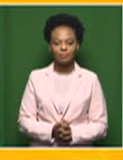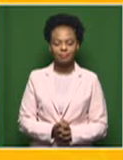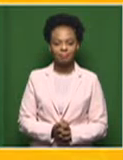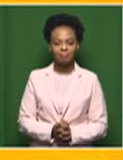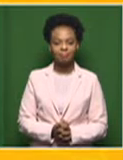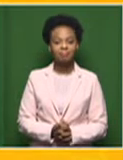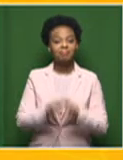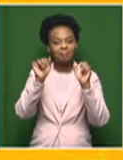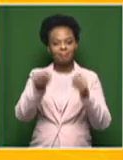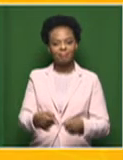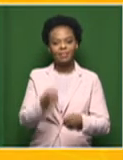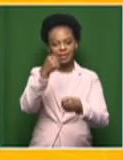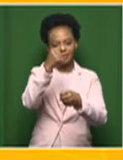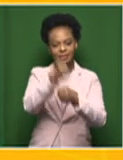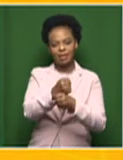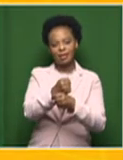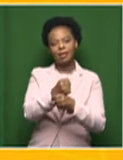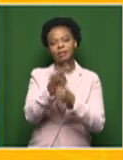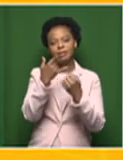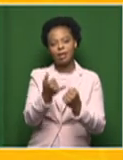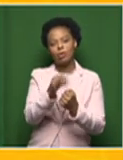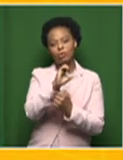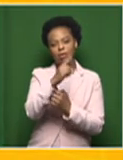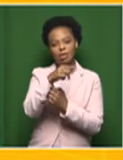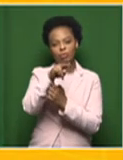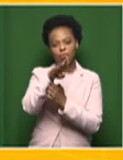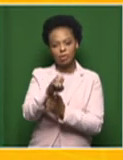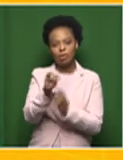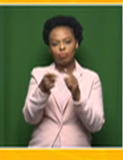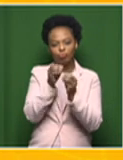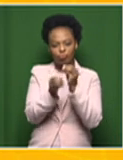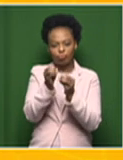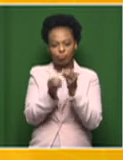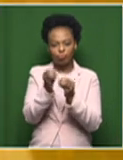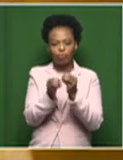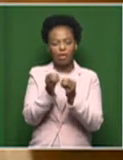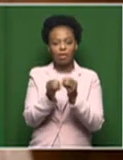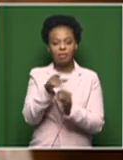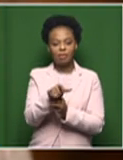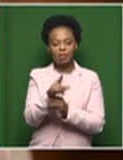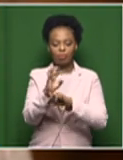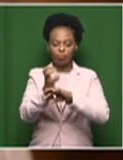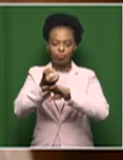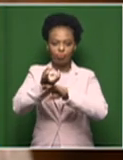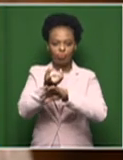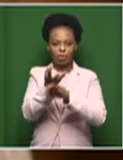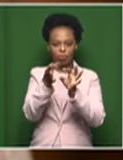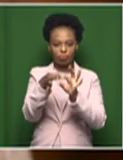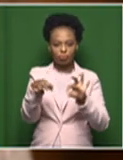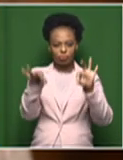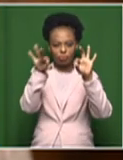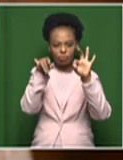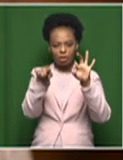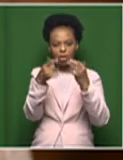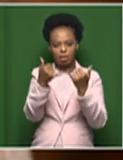It features 10 iconic sculptures made from hand-coiled clay combined with cast bronze for the first time and pays